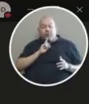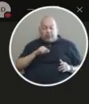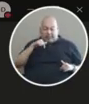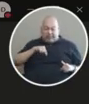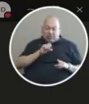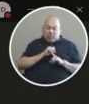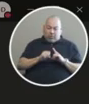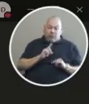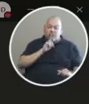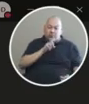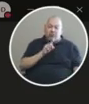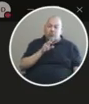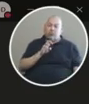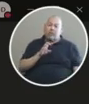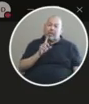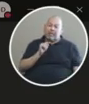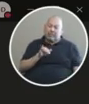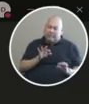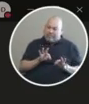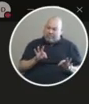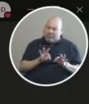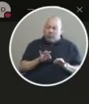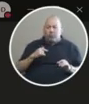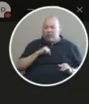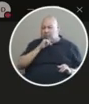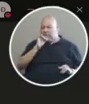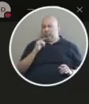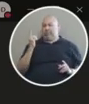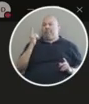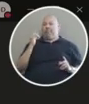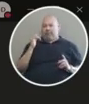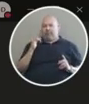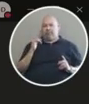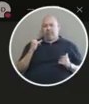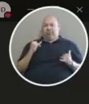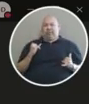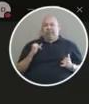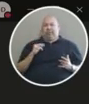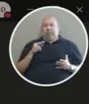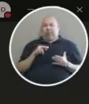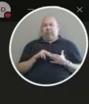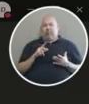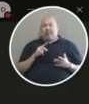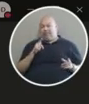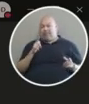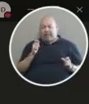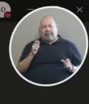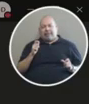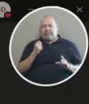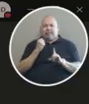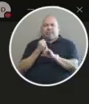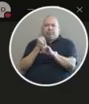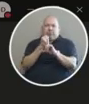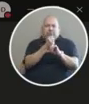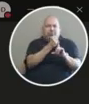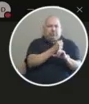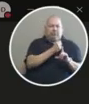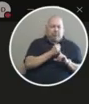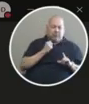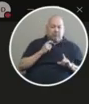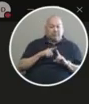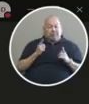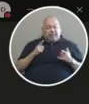situation right now is very vital. And if we don't do something right now, look at how fast these cases are coming into El